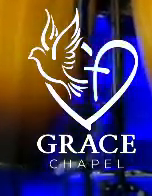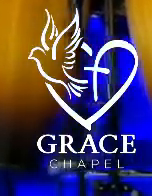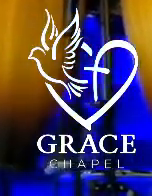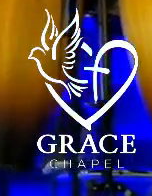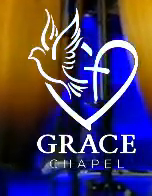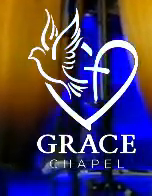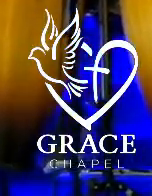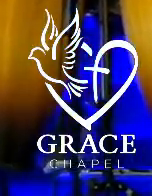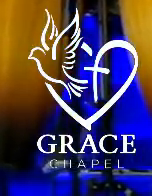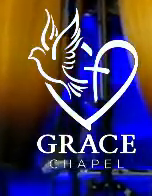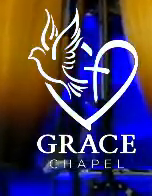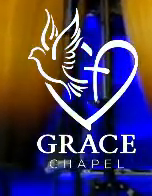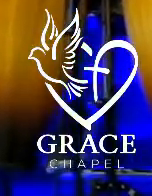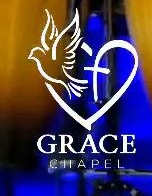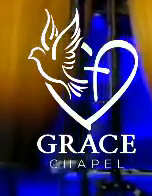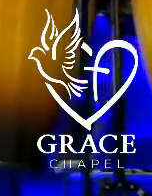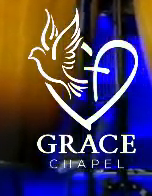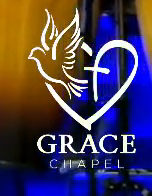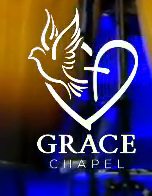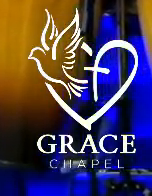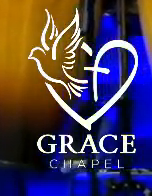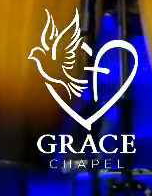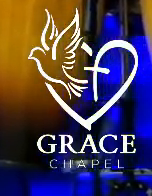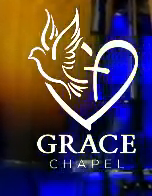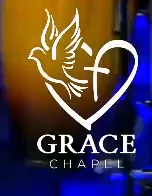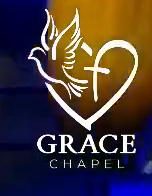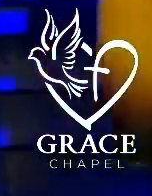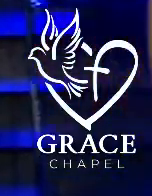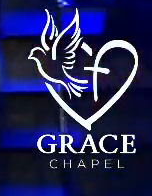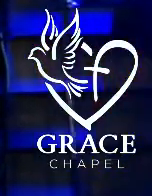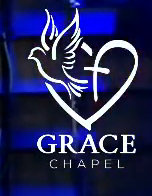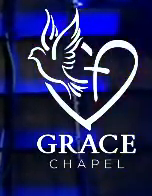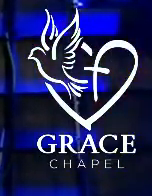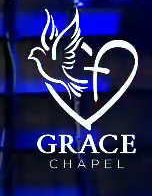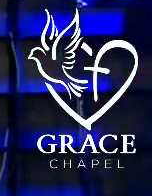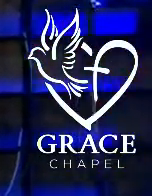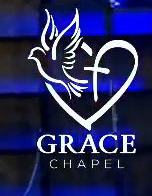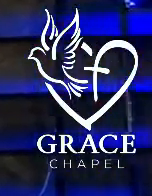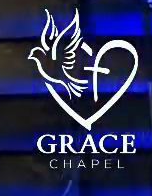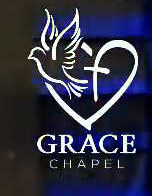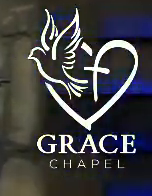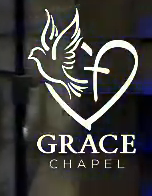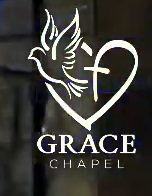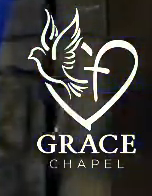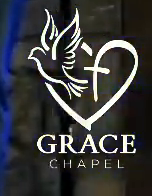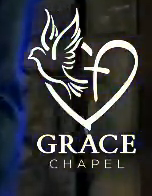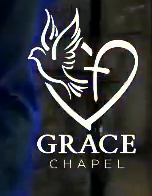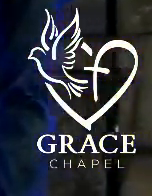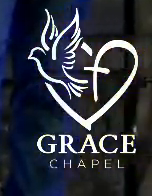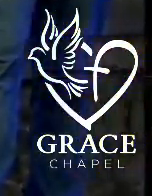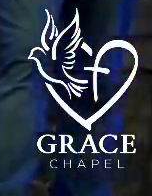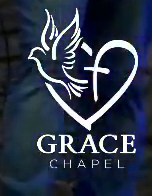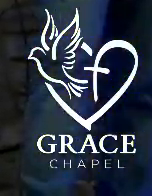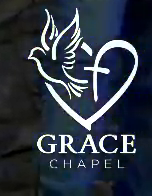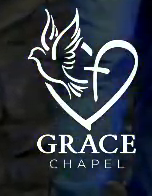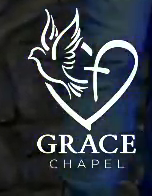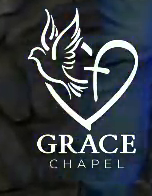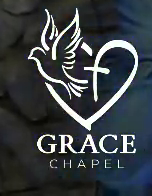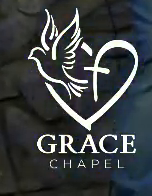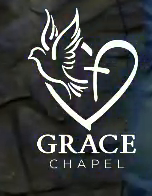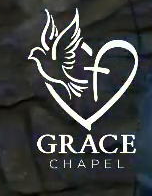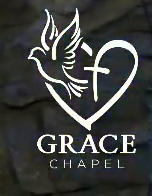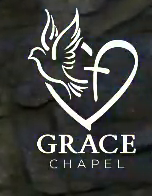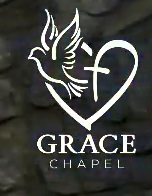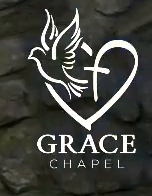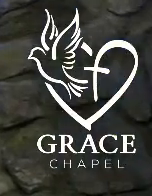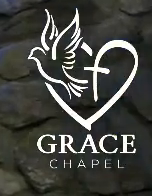what's the problem? We're not drinking, right? So amen. So I say, Lord, let us drink of you this morning. Lord, let us